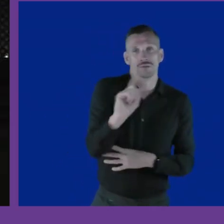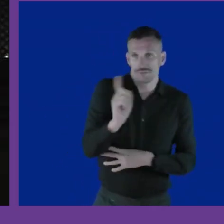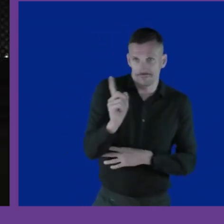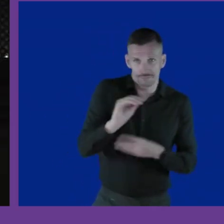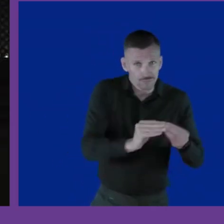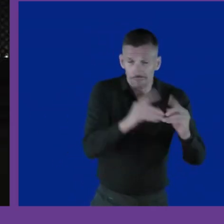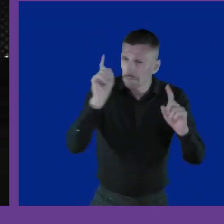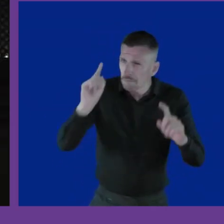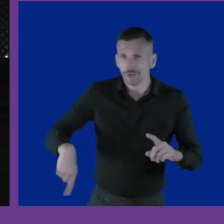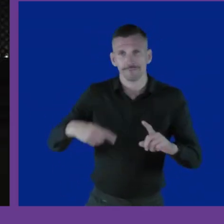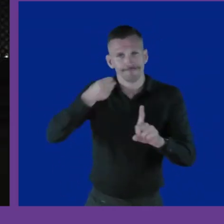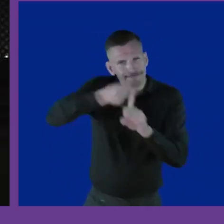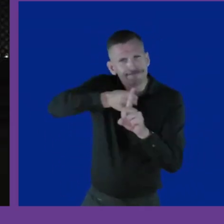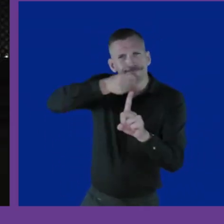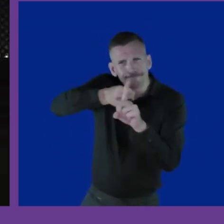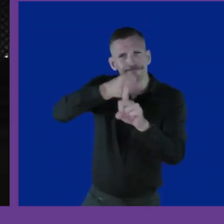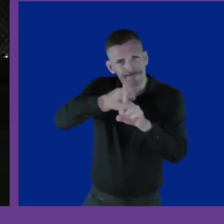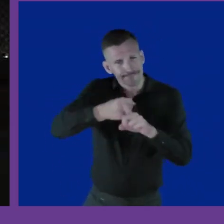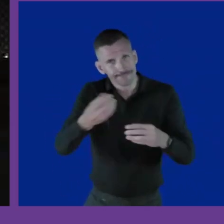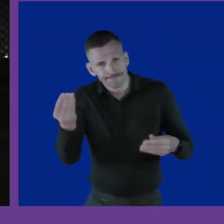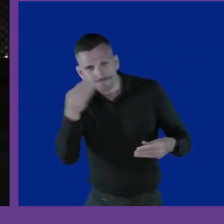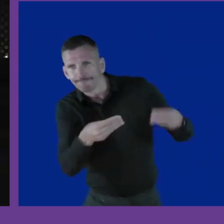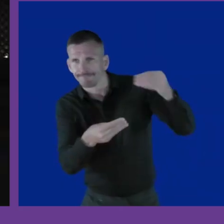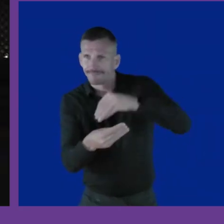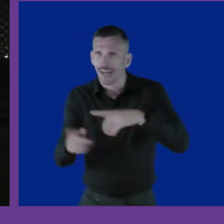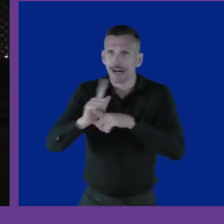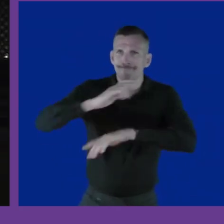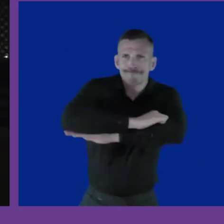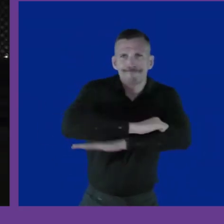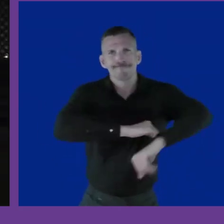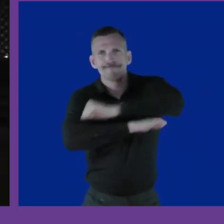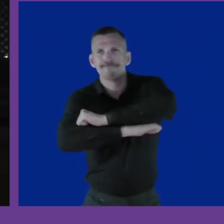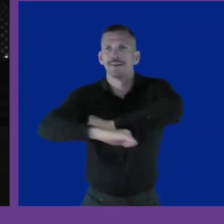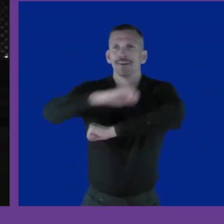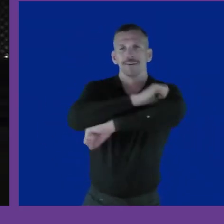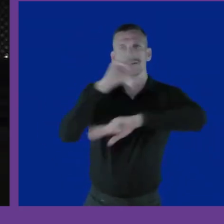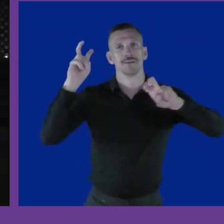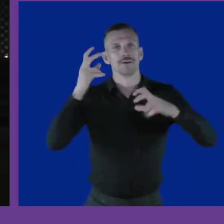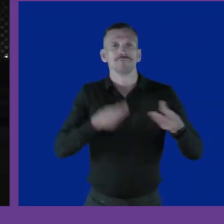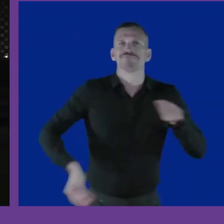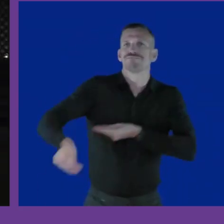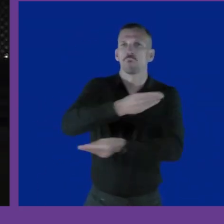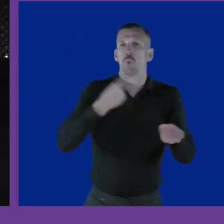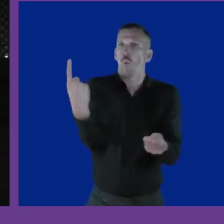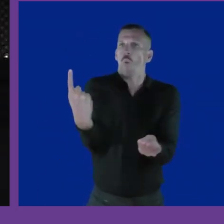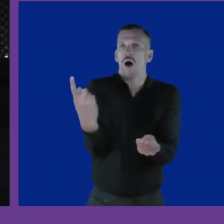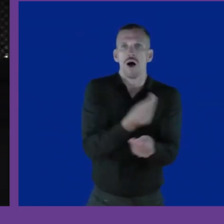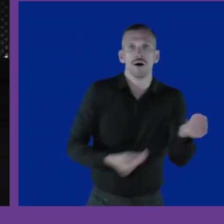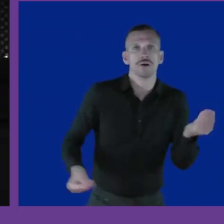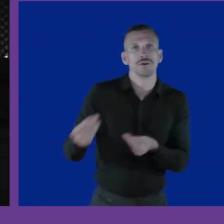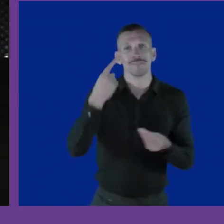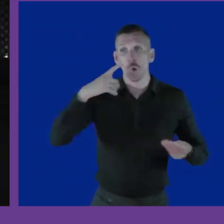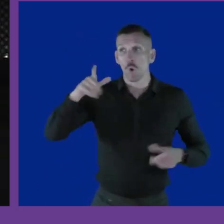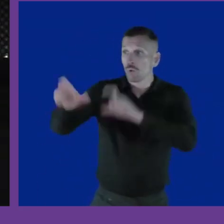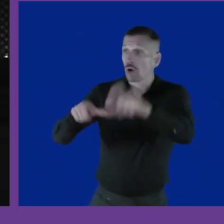construction side. It's about the single market. It's about ensuring that we have harmonization, so that, consumers and market participants can